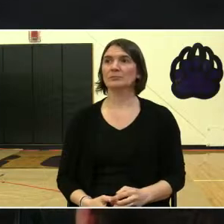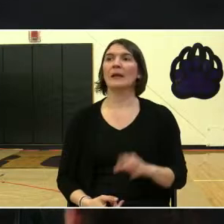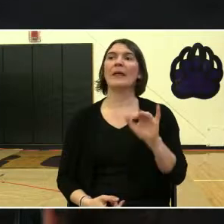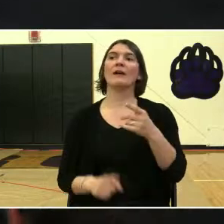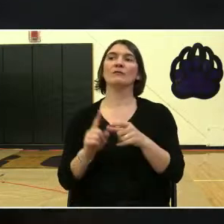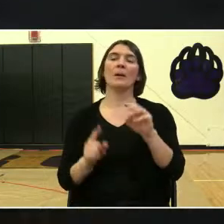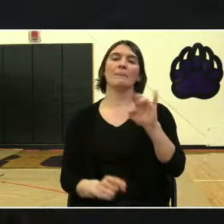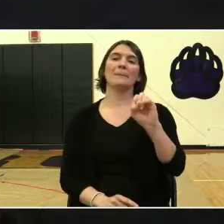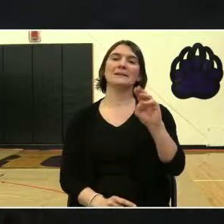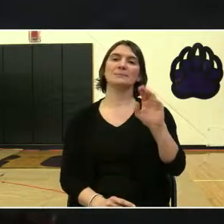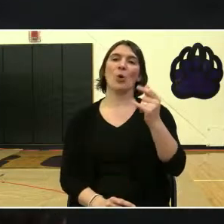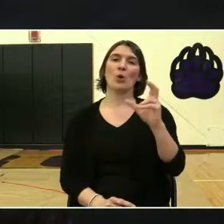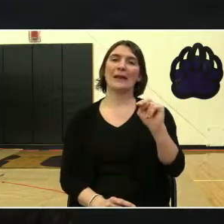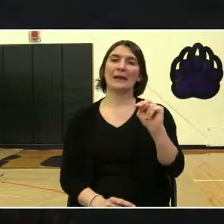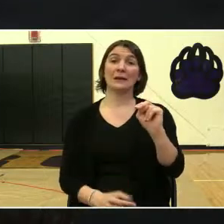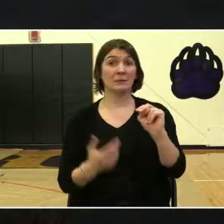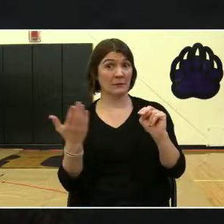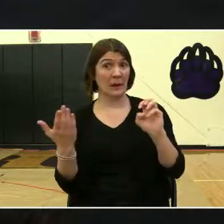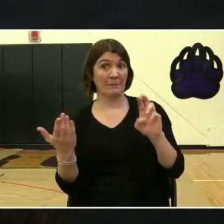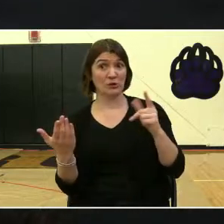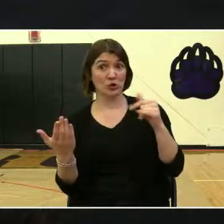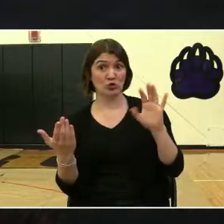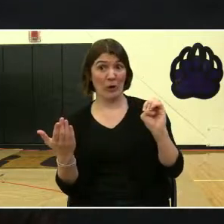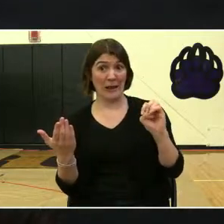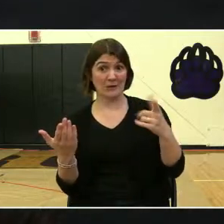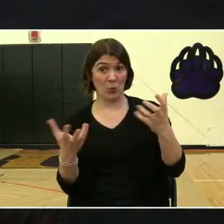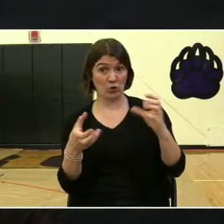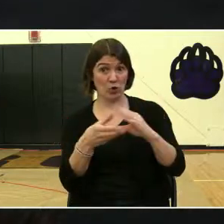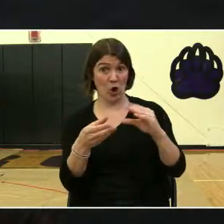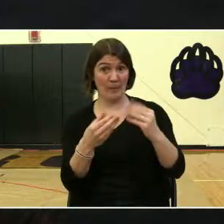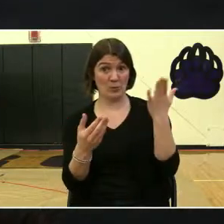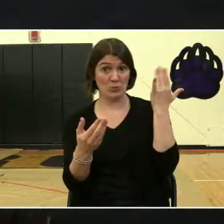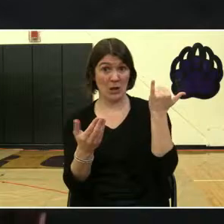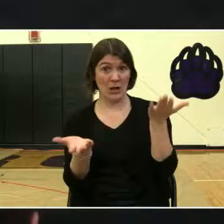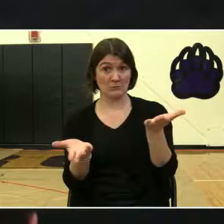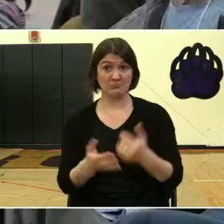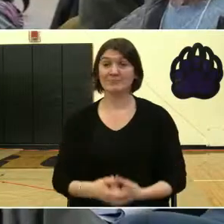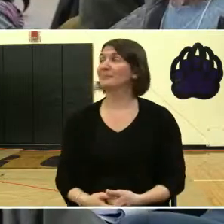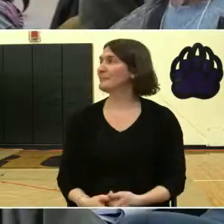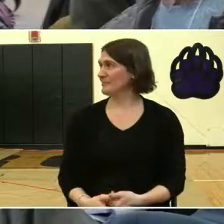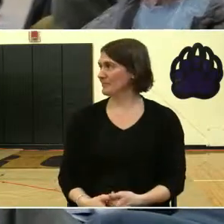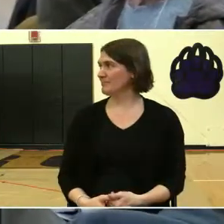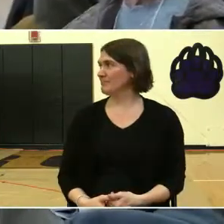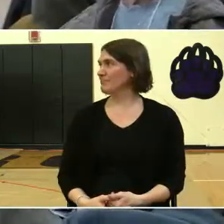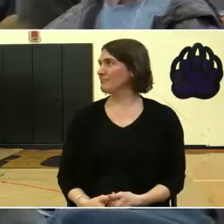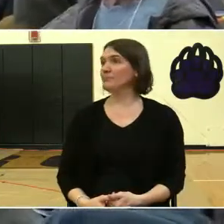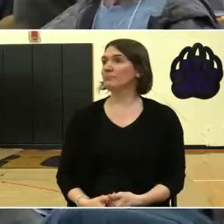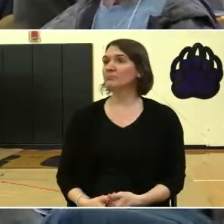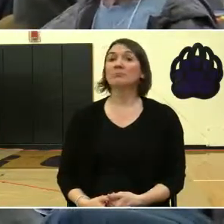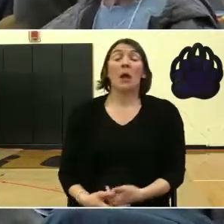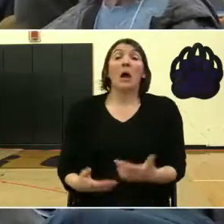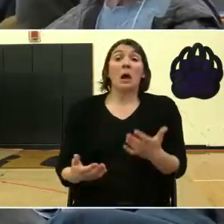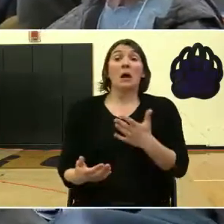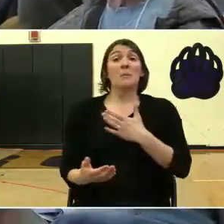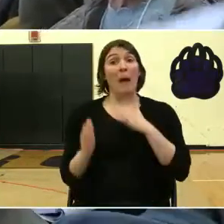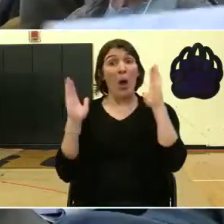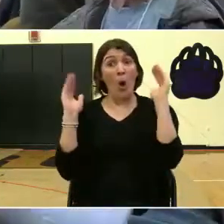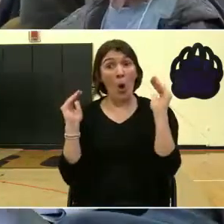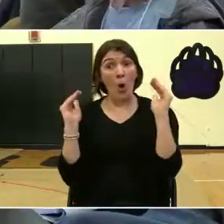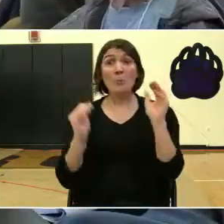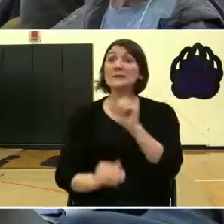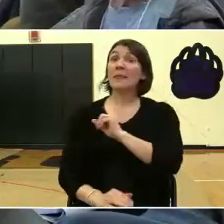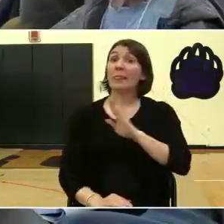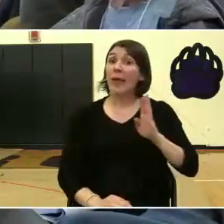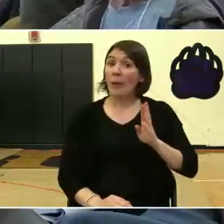Morgan Mr uh Grace uh you can speak to that motion please um I if you want it is my hope that the